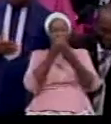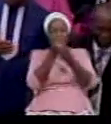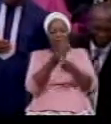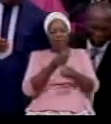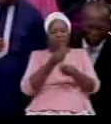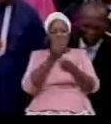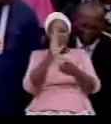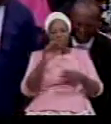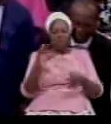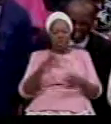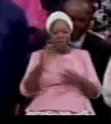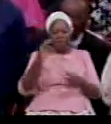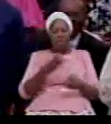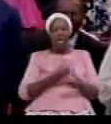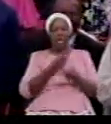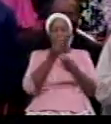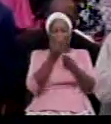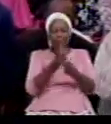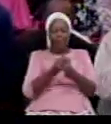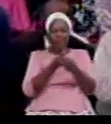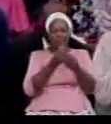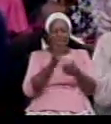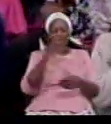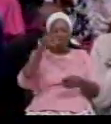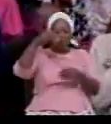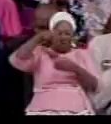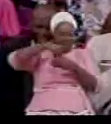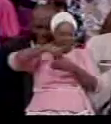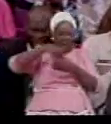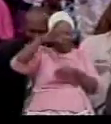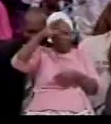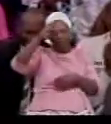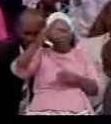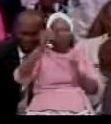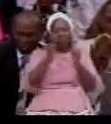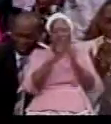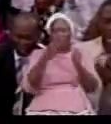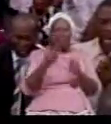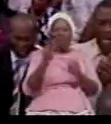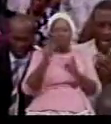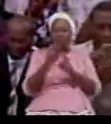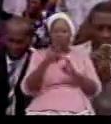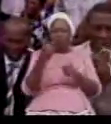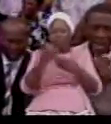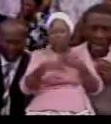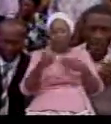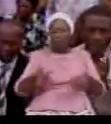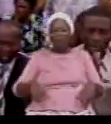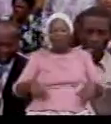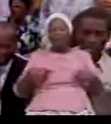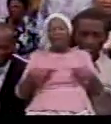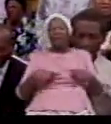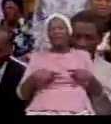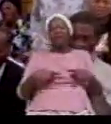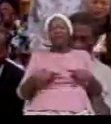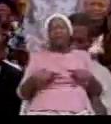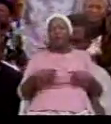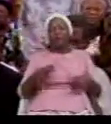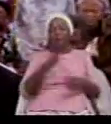feed your inner man with the word, the bread of life, the word, the water